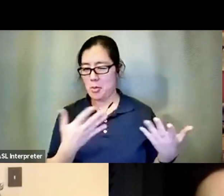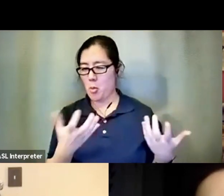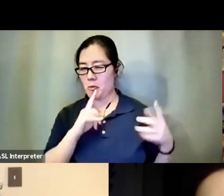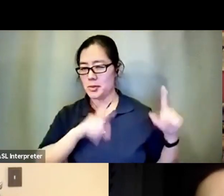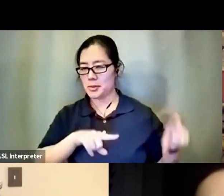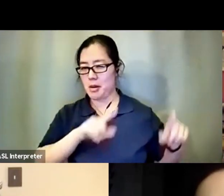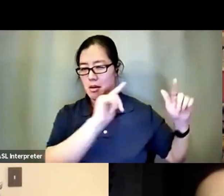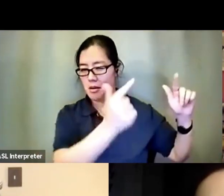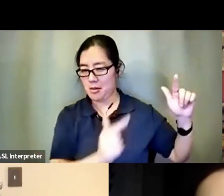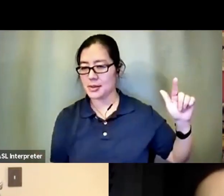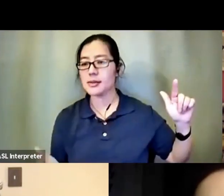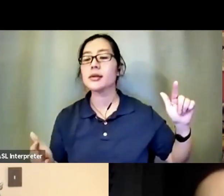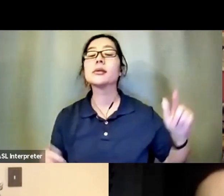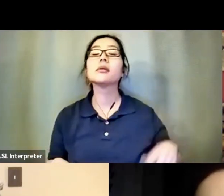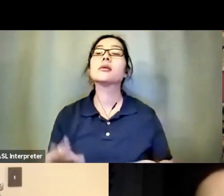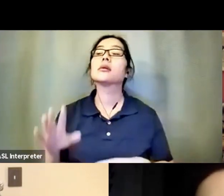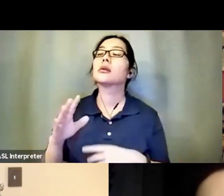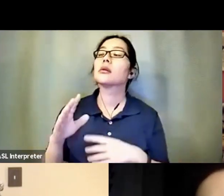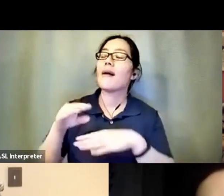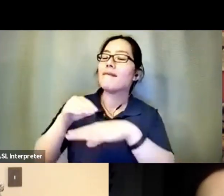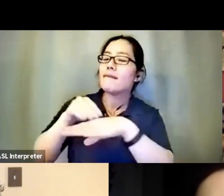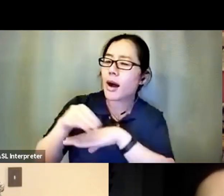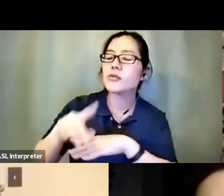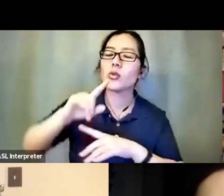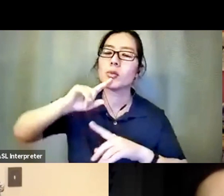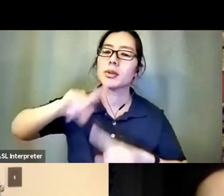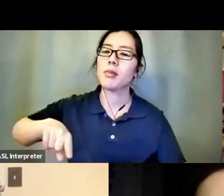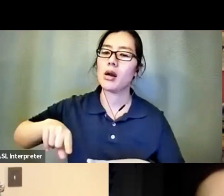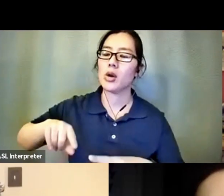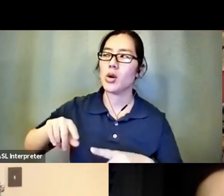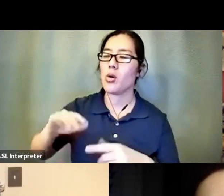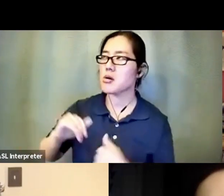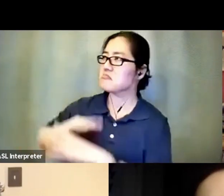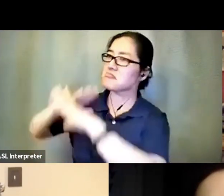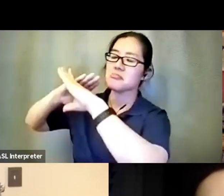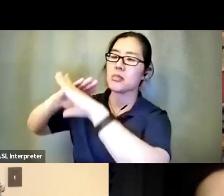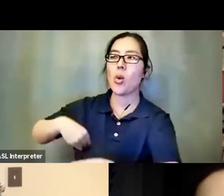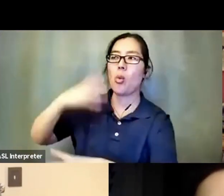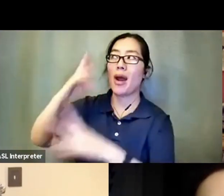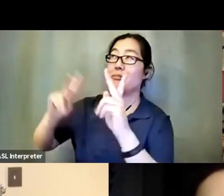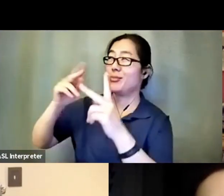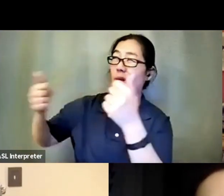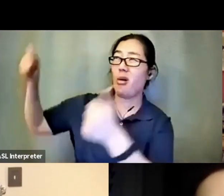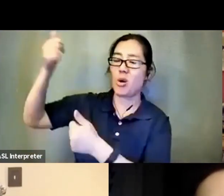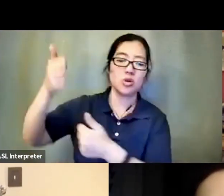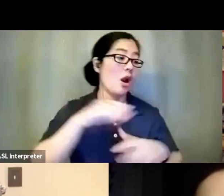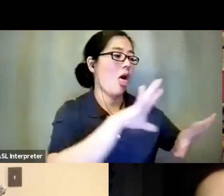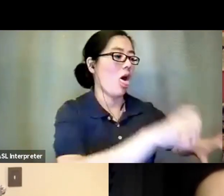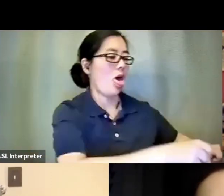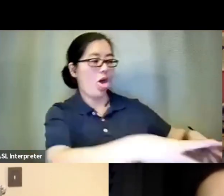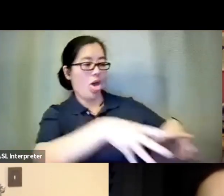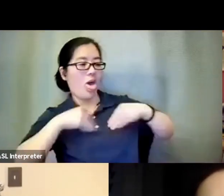what advice do you have for responding to or combating white disabled individuals who try to co-opt disability